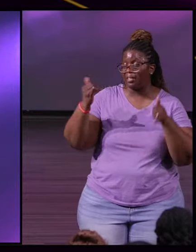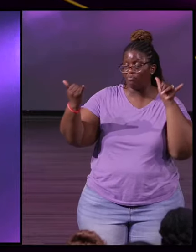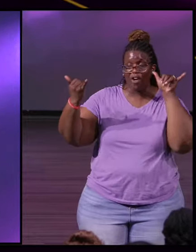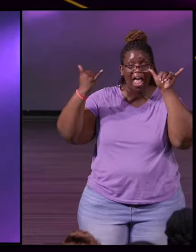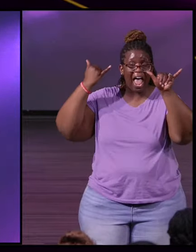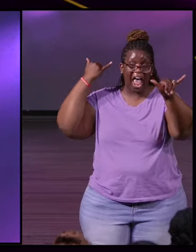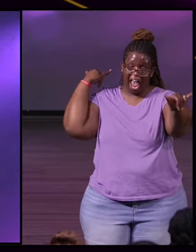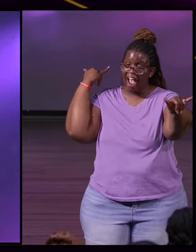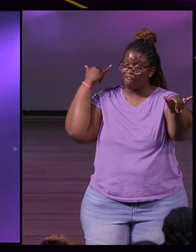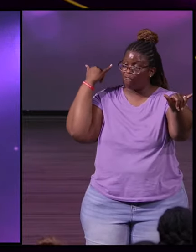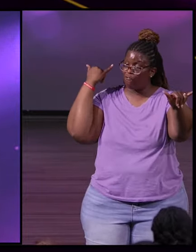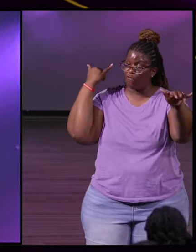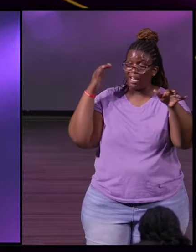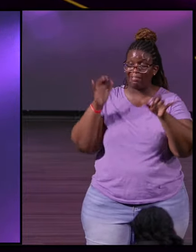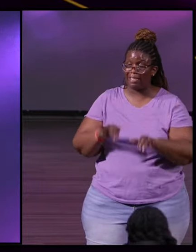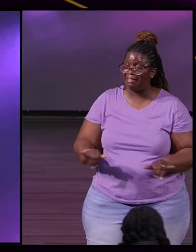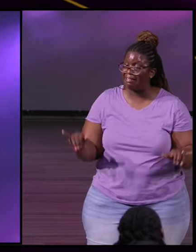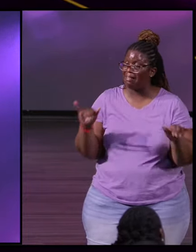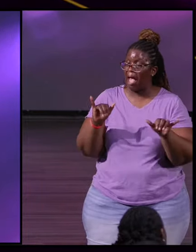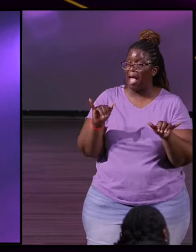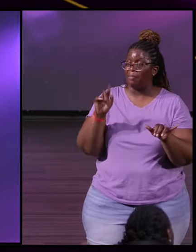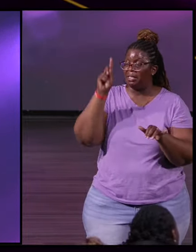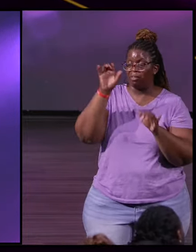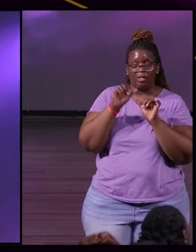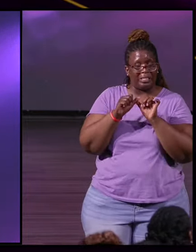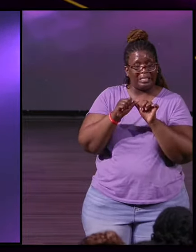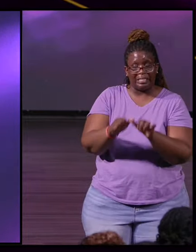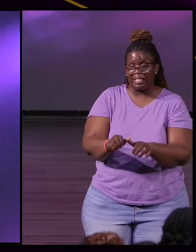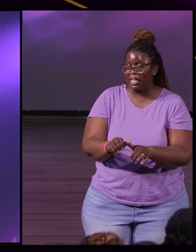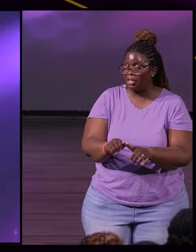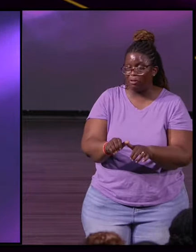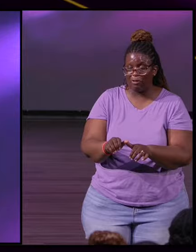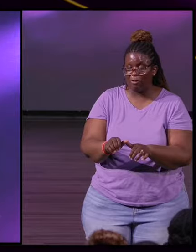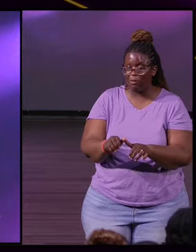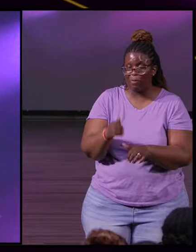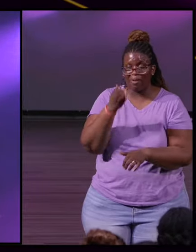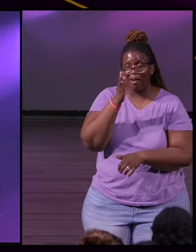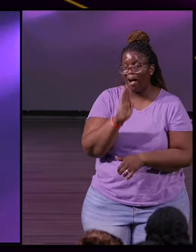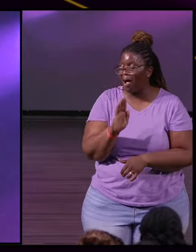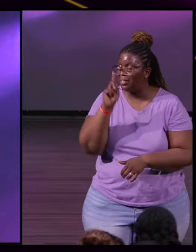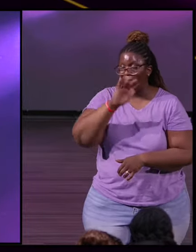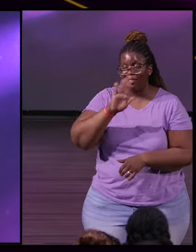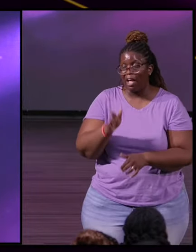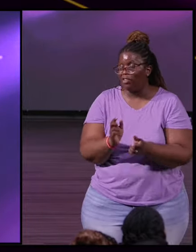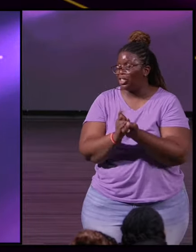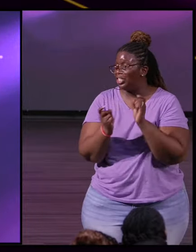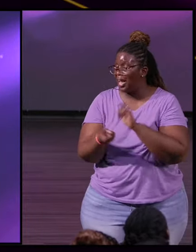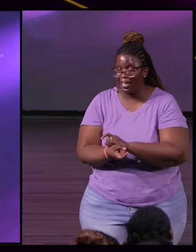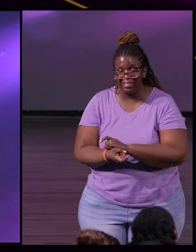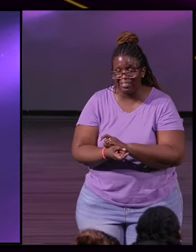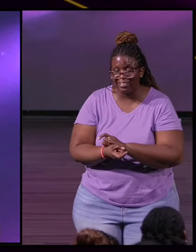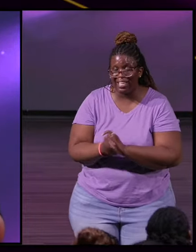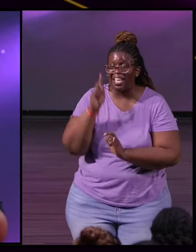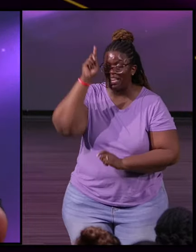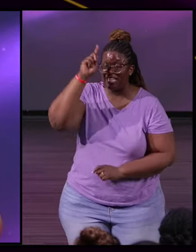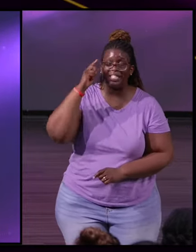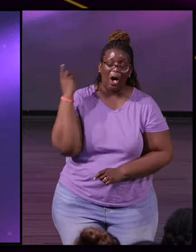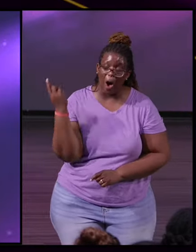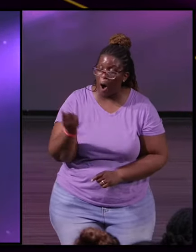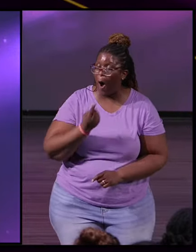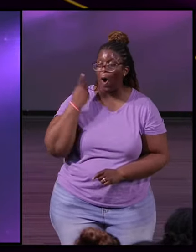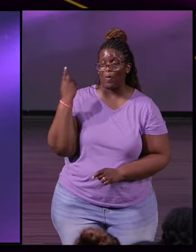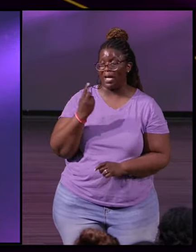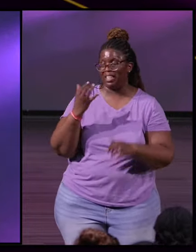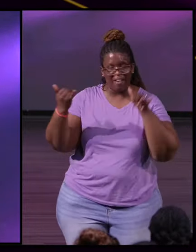today, and is who He will be forevermore. So He has always been God. He